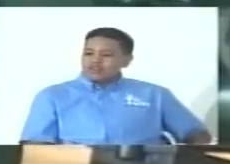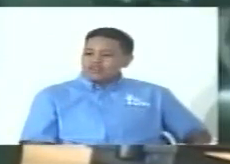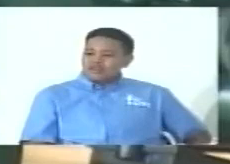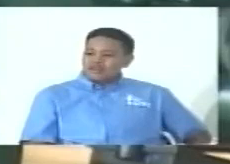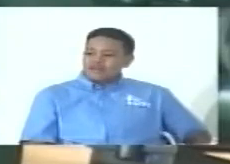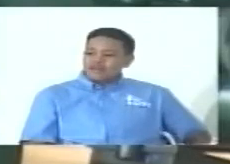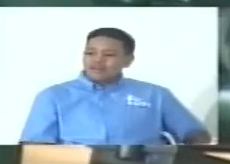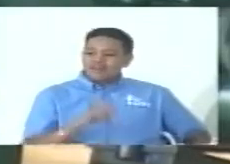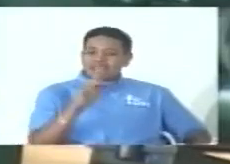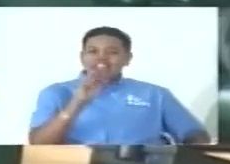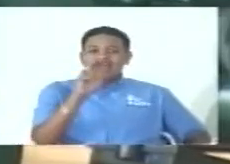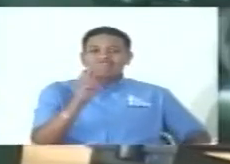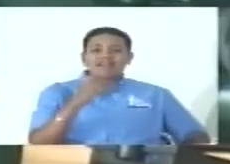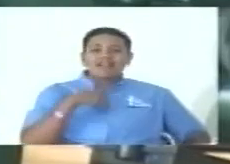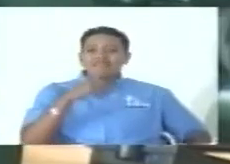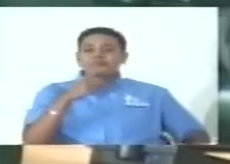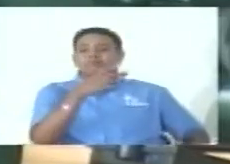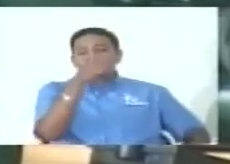I'm running up on